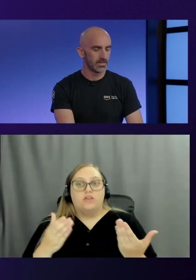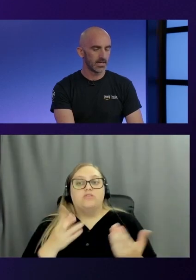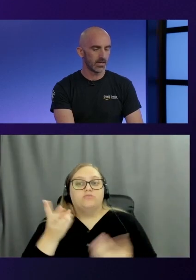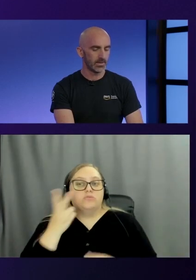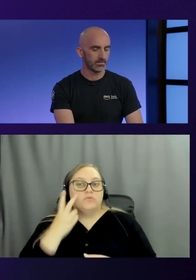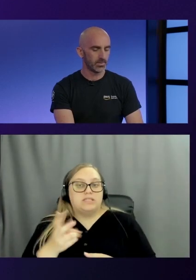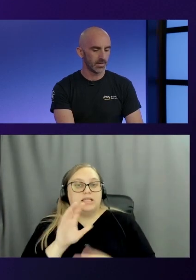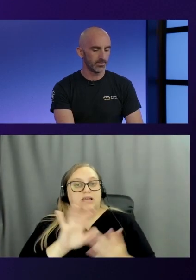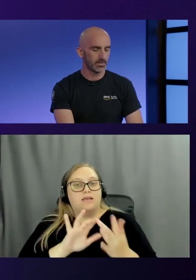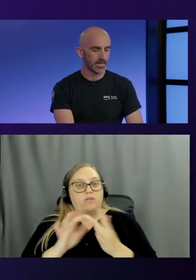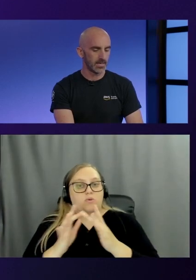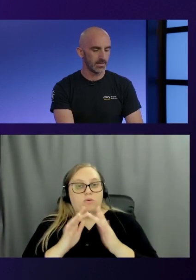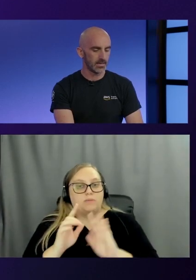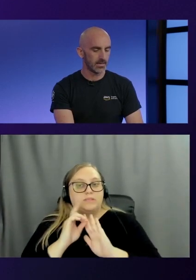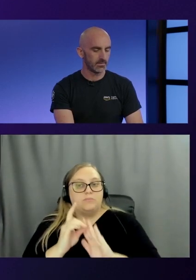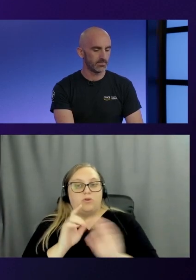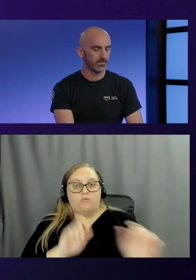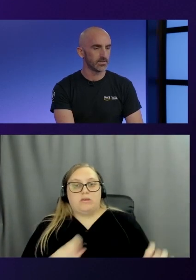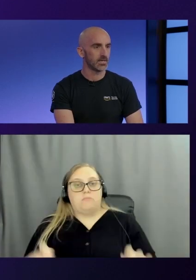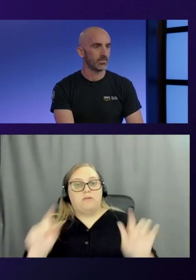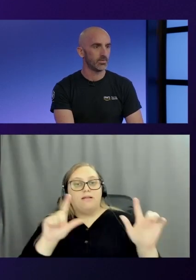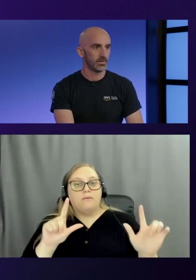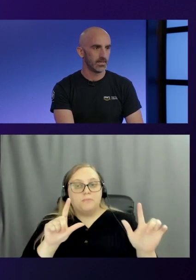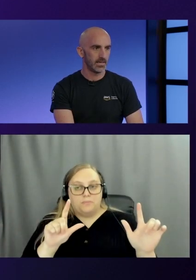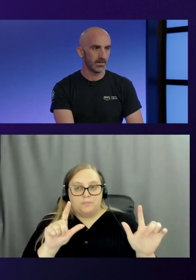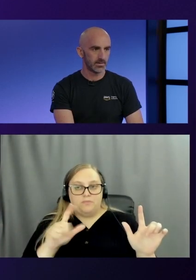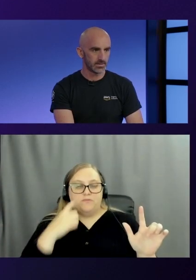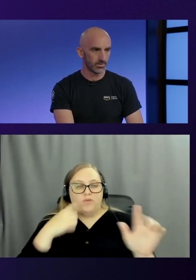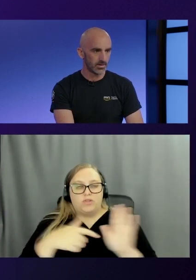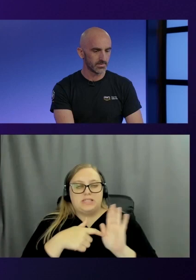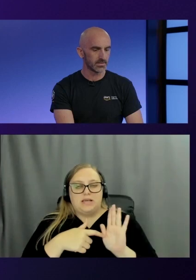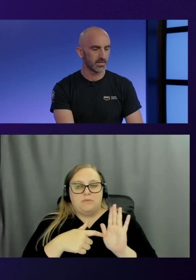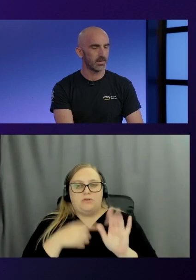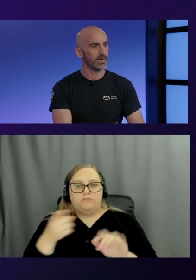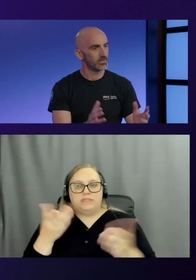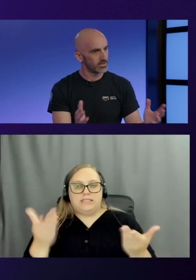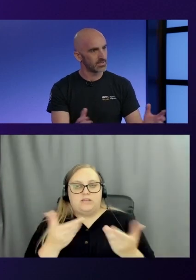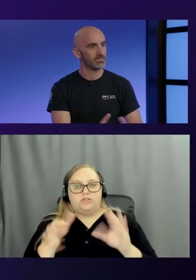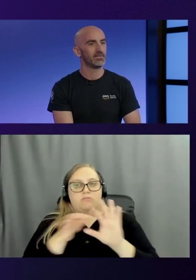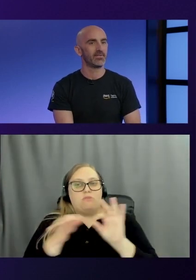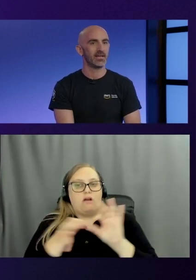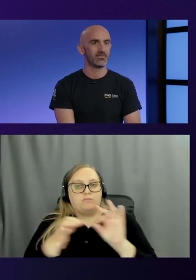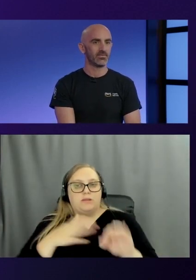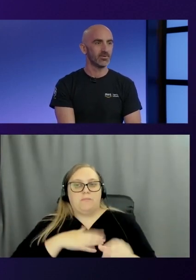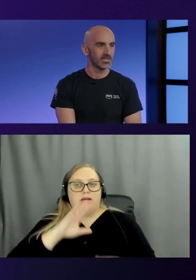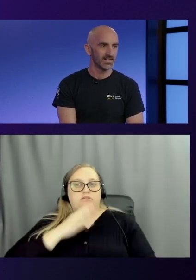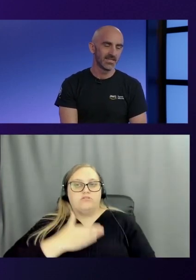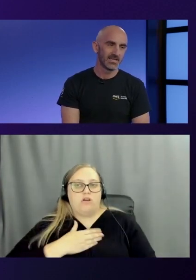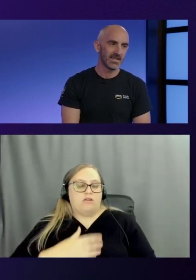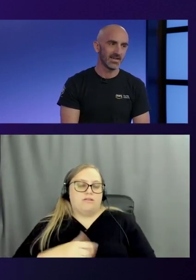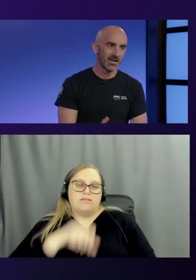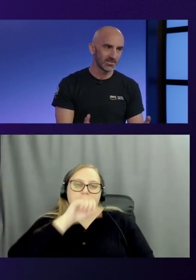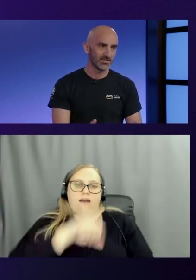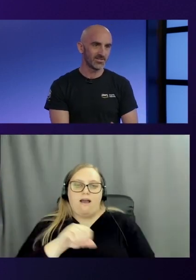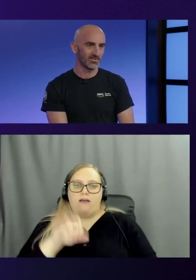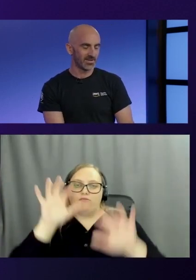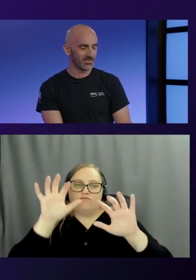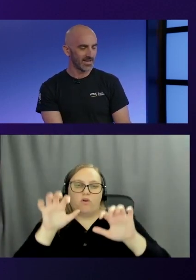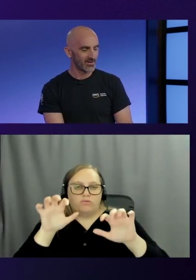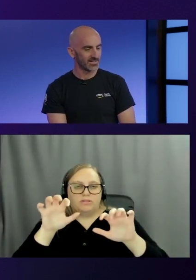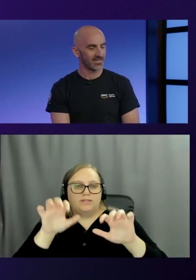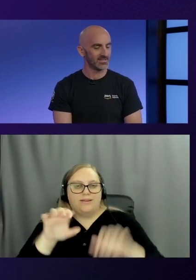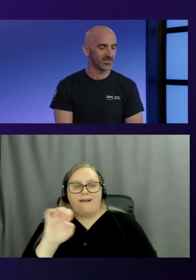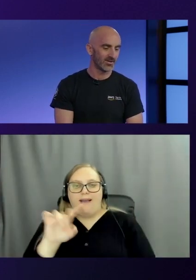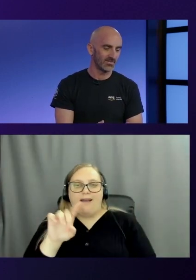demo. We can pull up for example, here is a prompt. My daughter is a big fan of Frozen, and Elsa is her